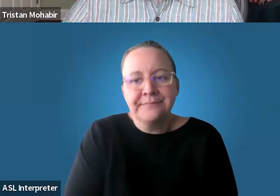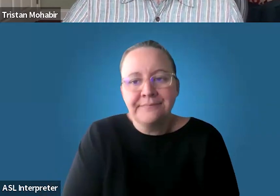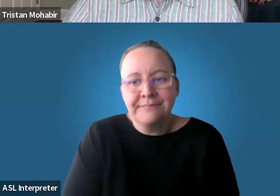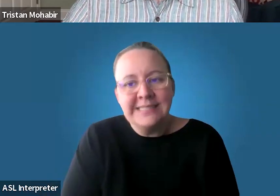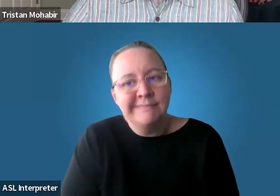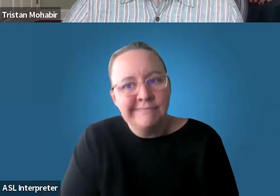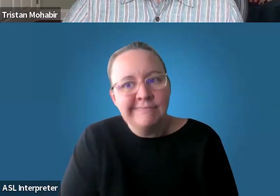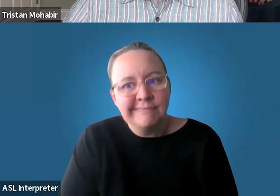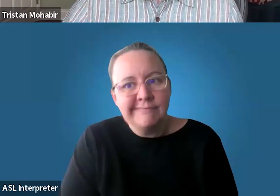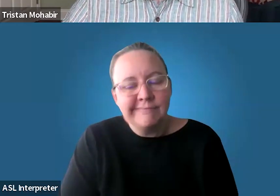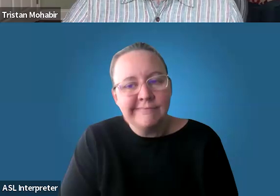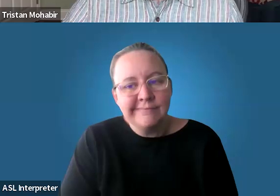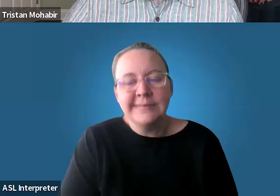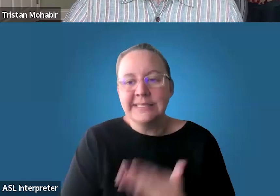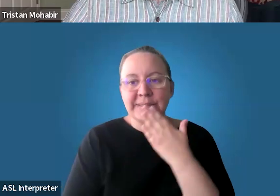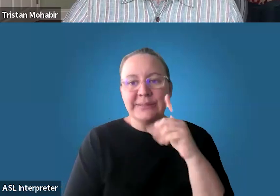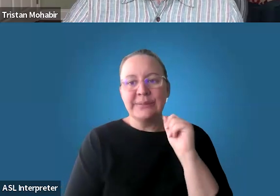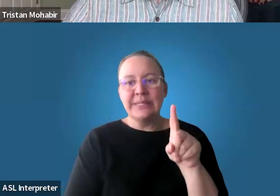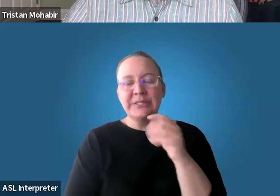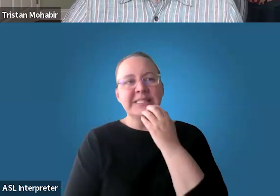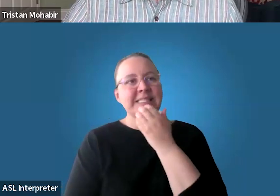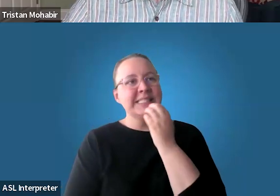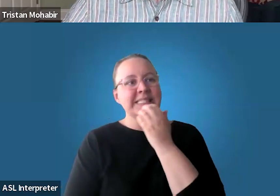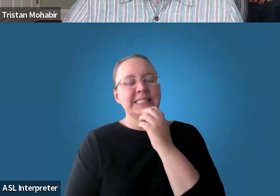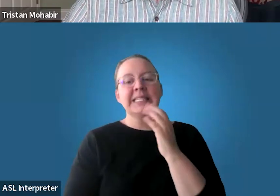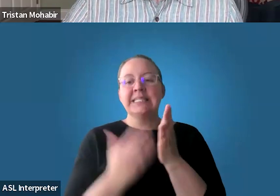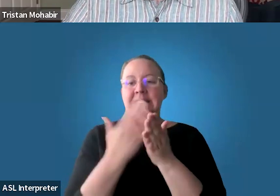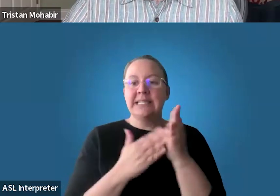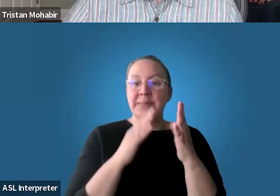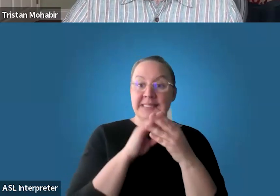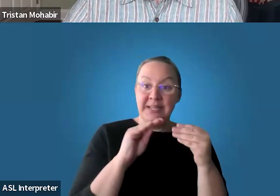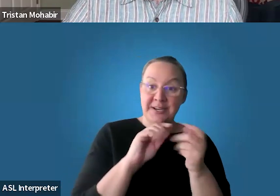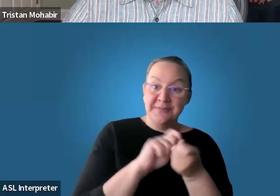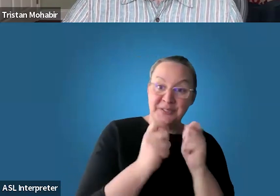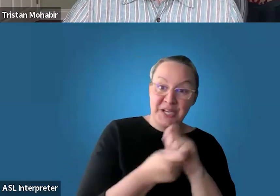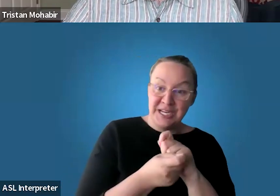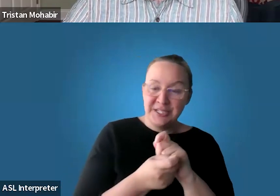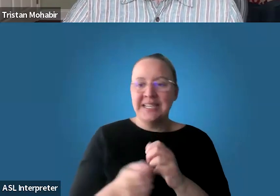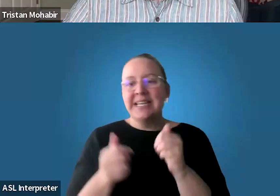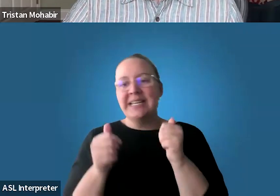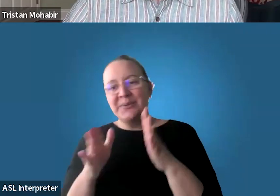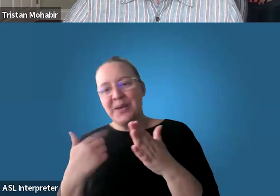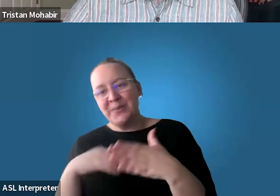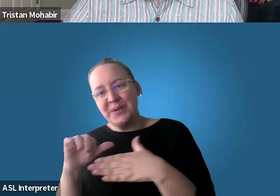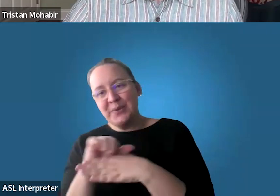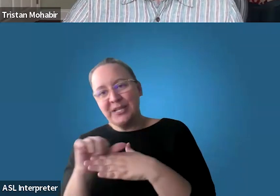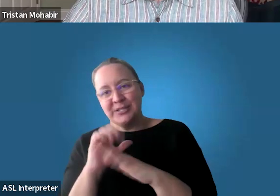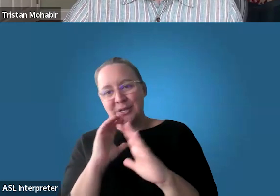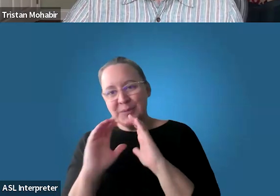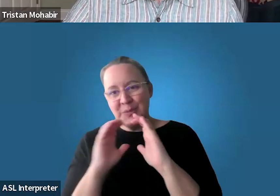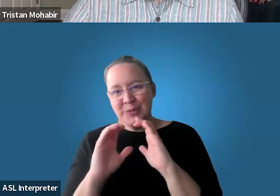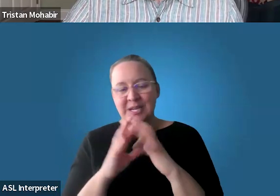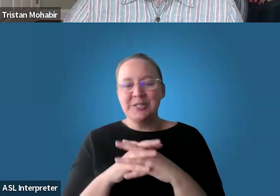Yeah, this is a great question. I think some of it is narrative change, some of it is, the way that we practice our